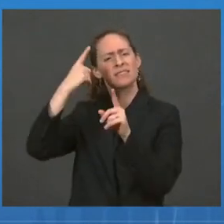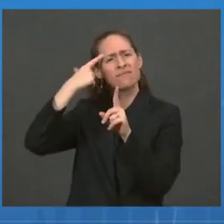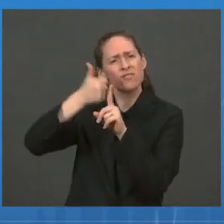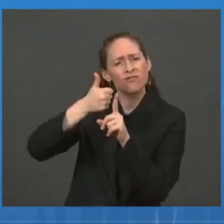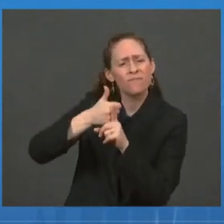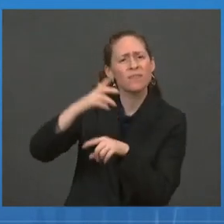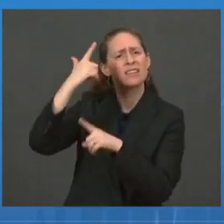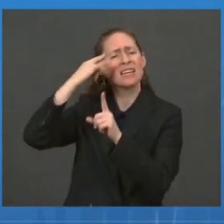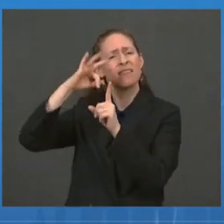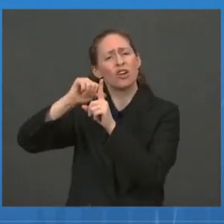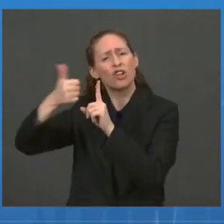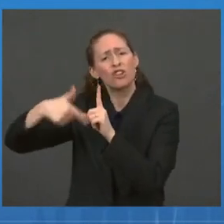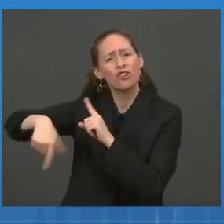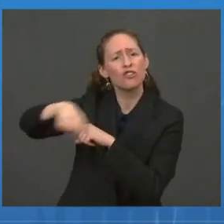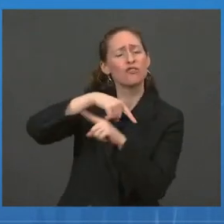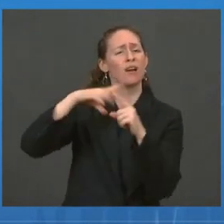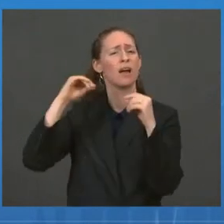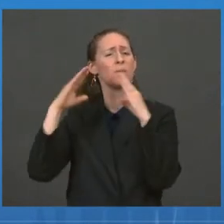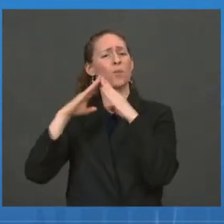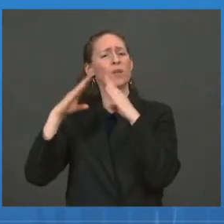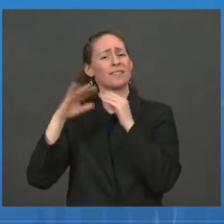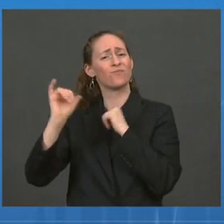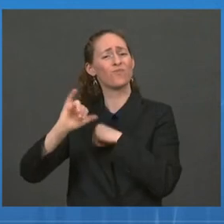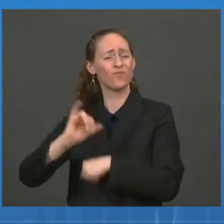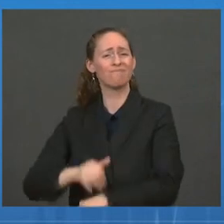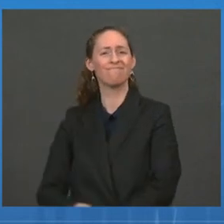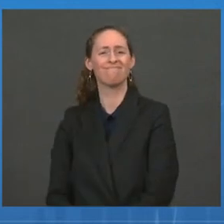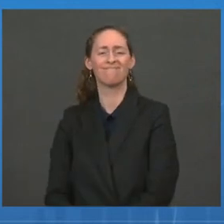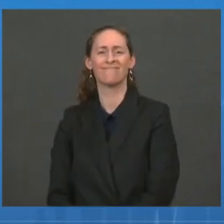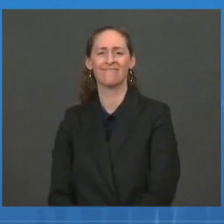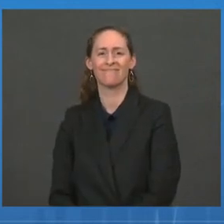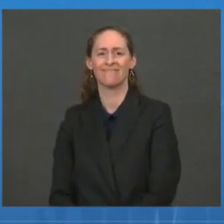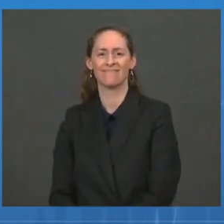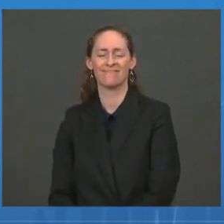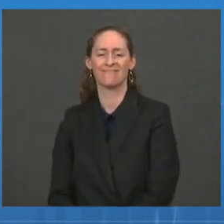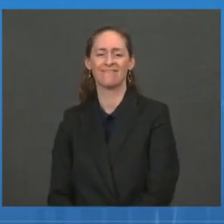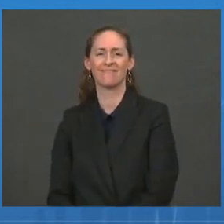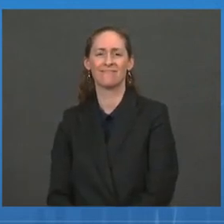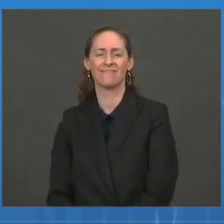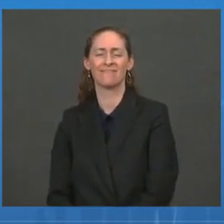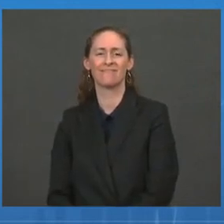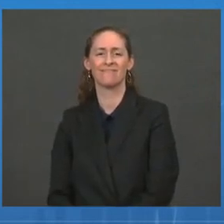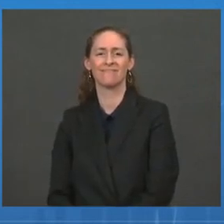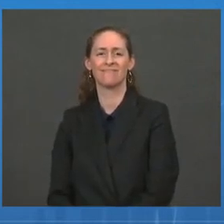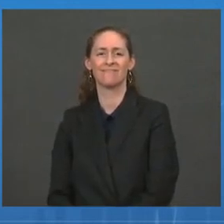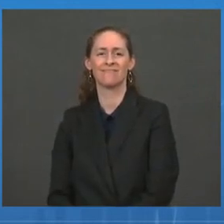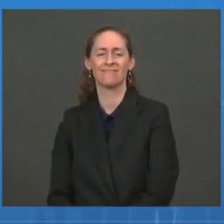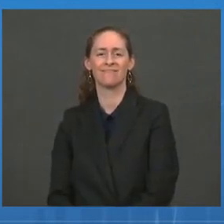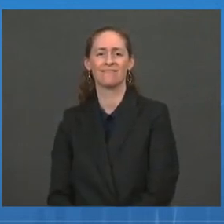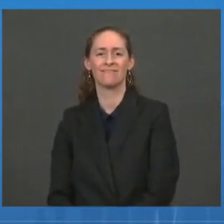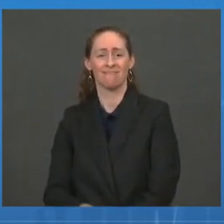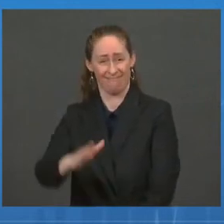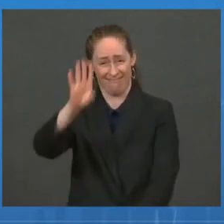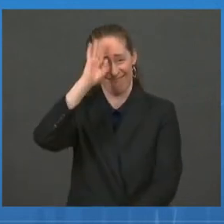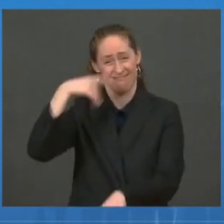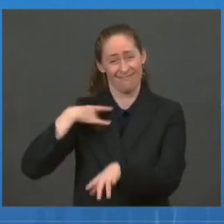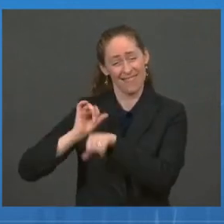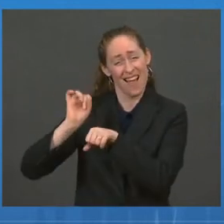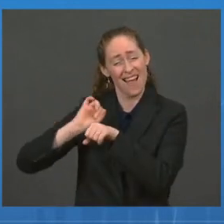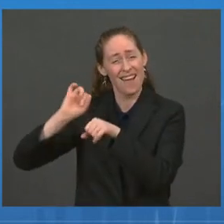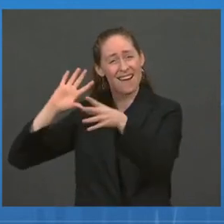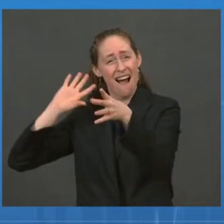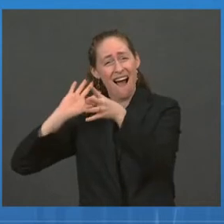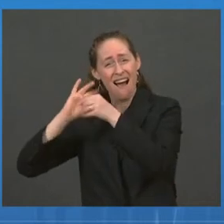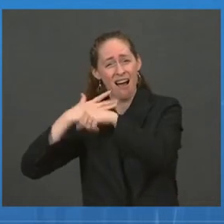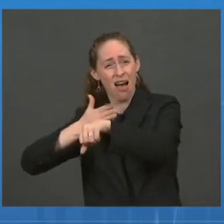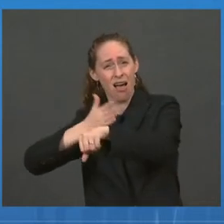progress we've made on vaccinations and boosters puts us in a much stronger position to face omicron we believe